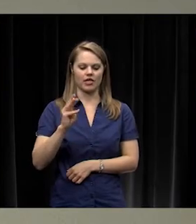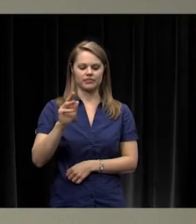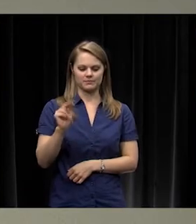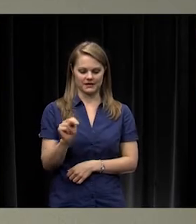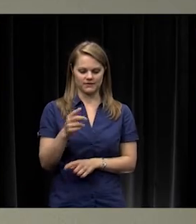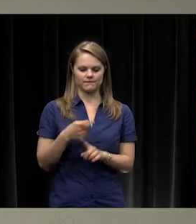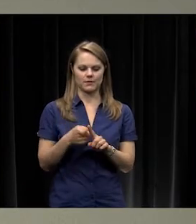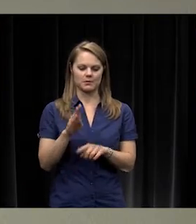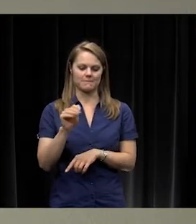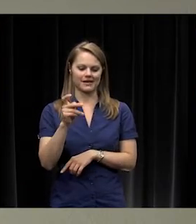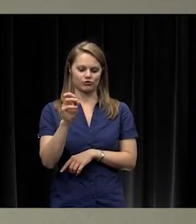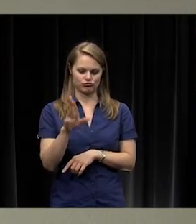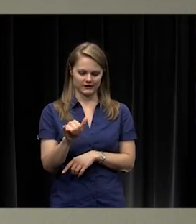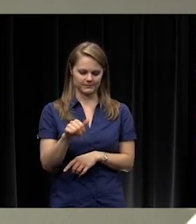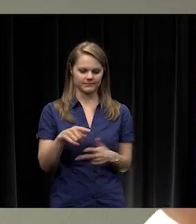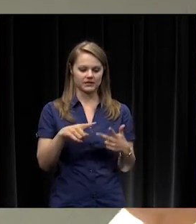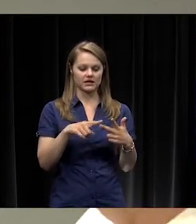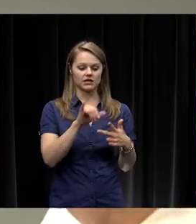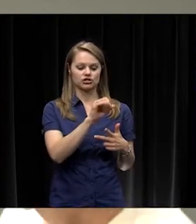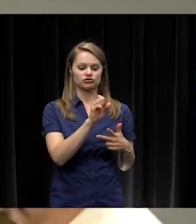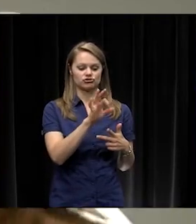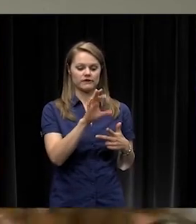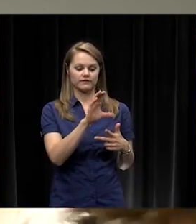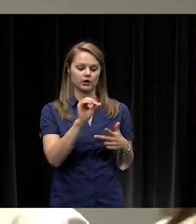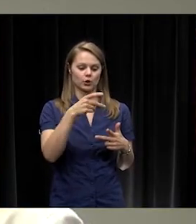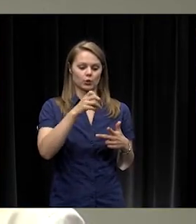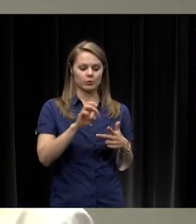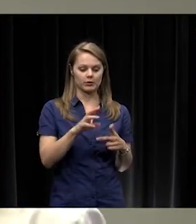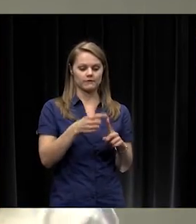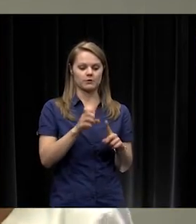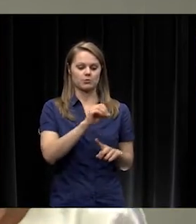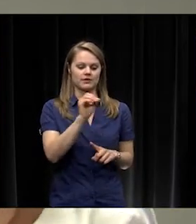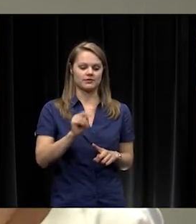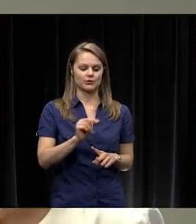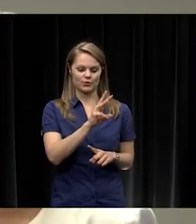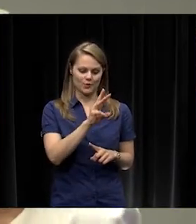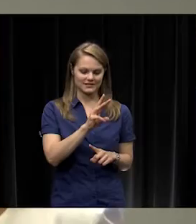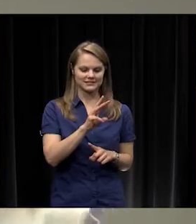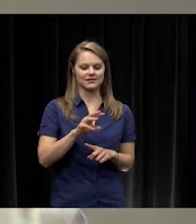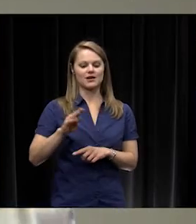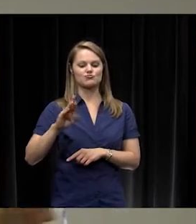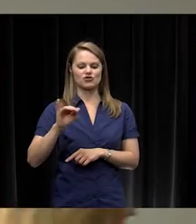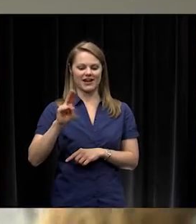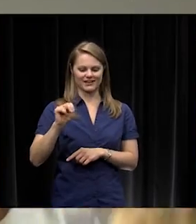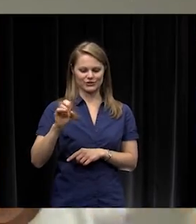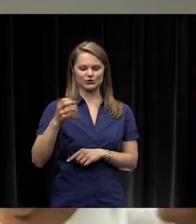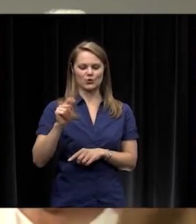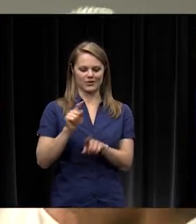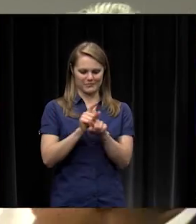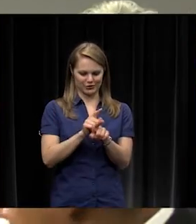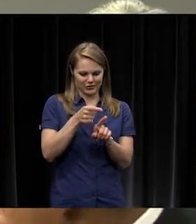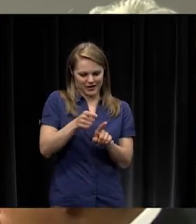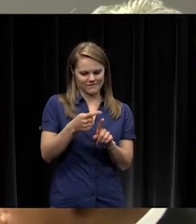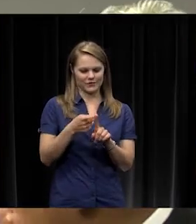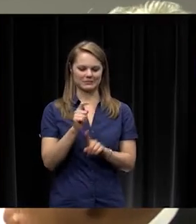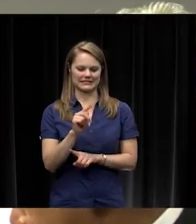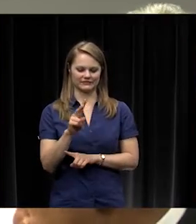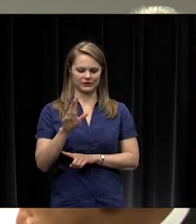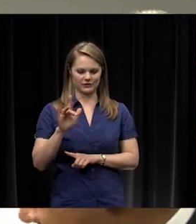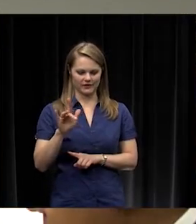Cooper from Olathe Northwest, who was mentored by Brian Short from TV25. Sarah Hansen from Olathe North,